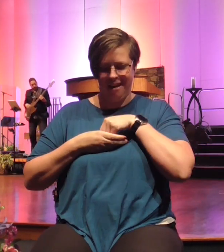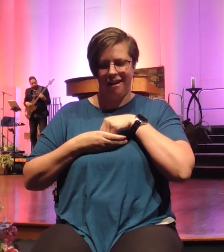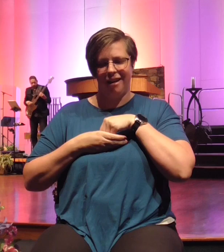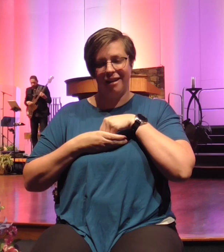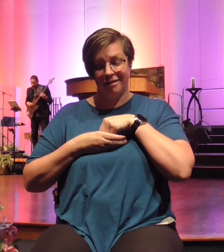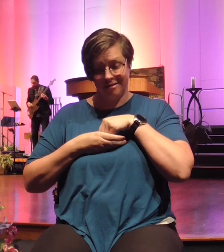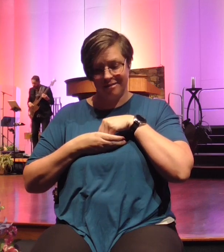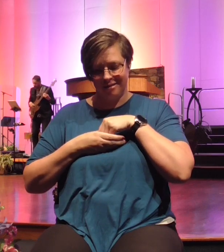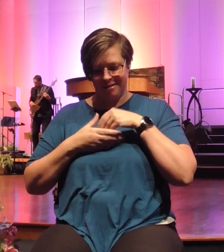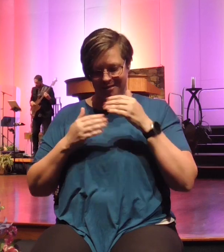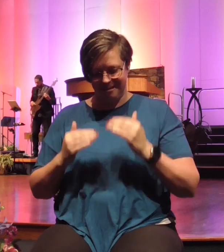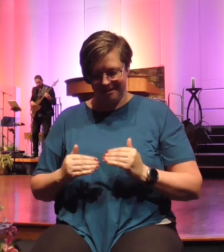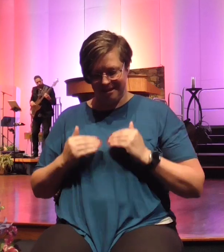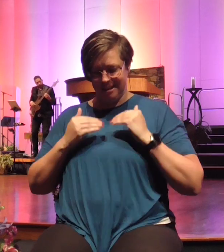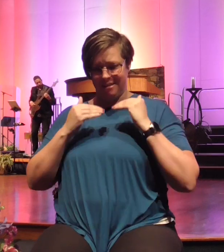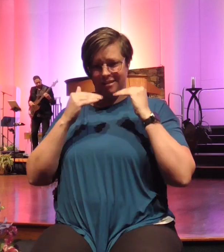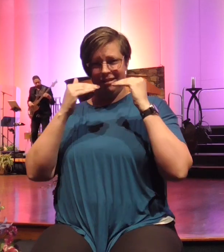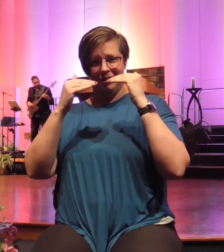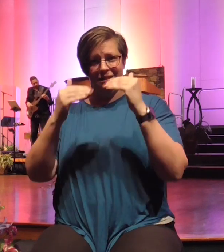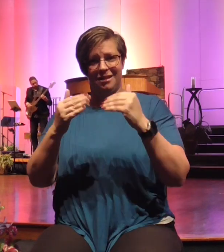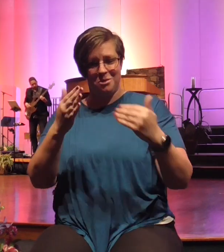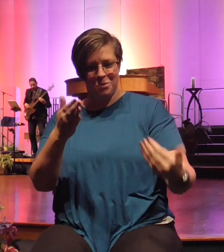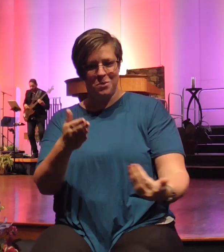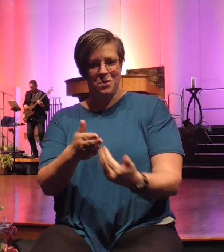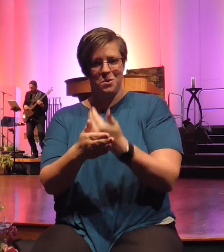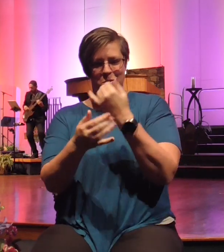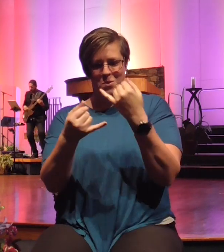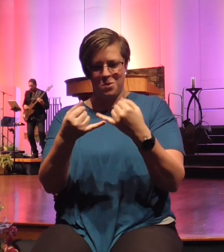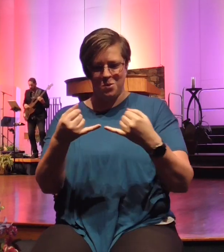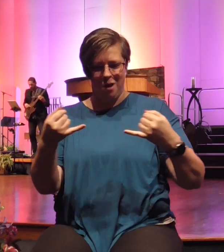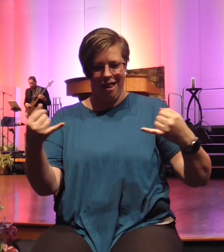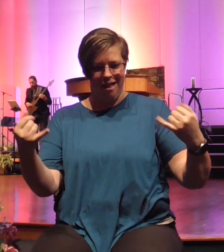Bring me to a new